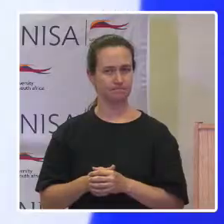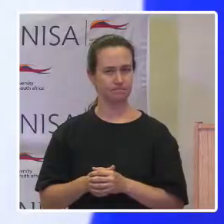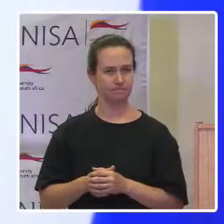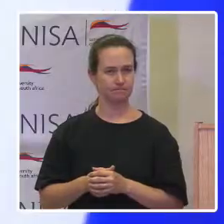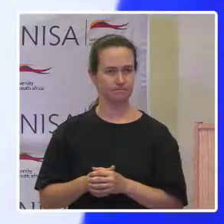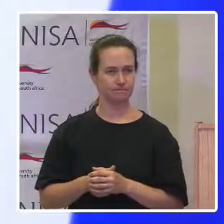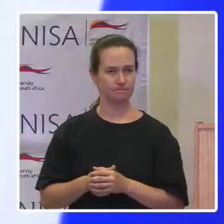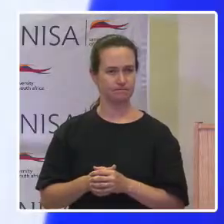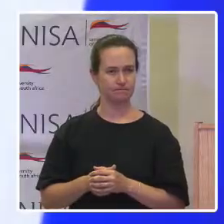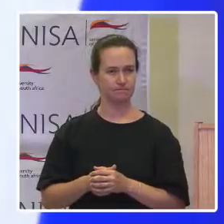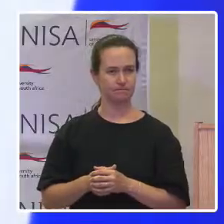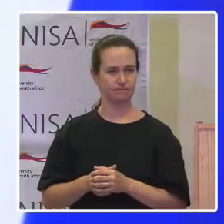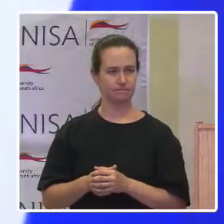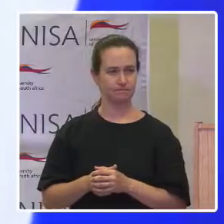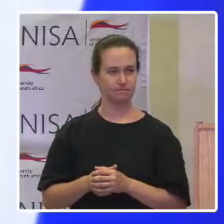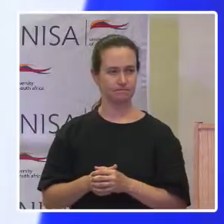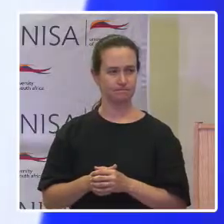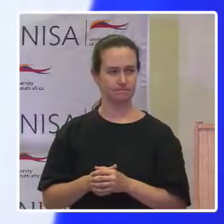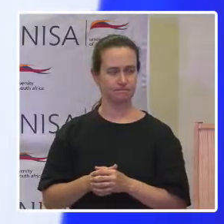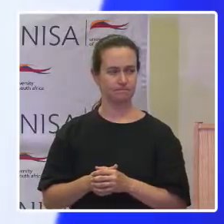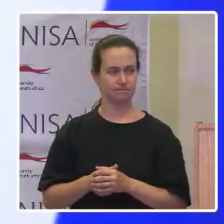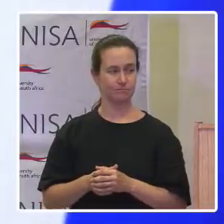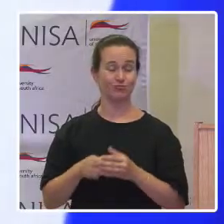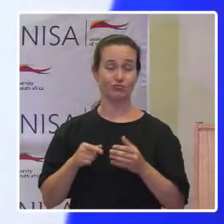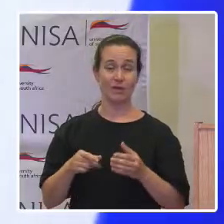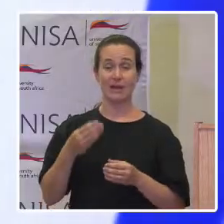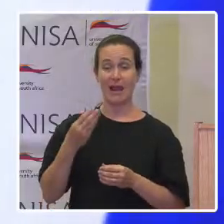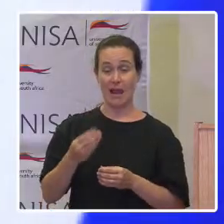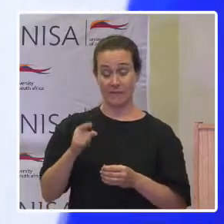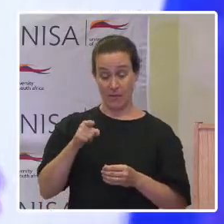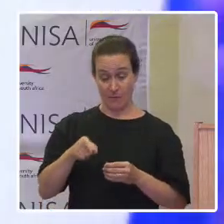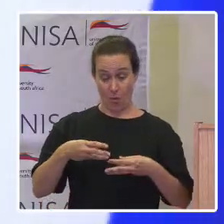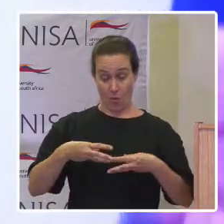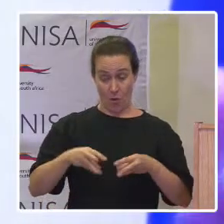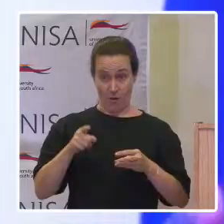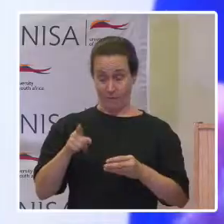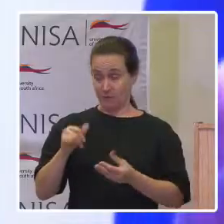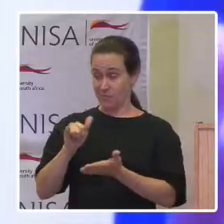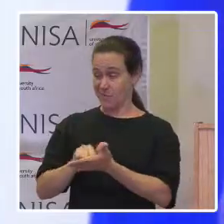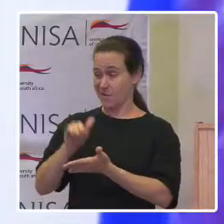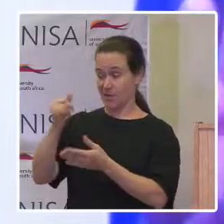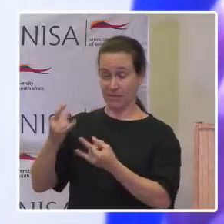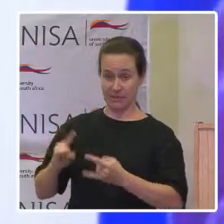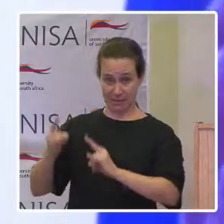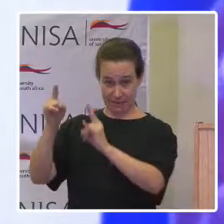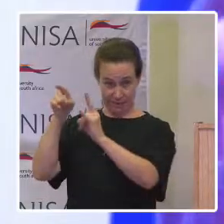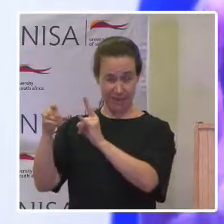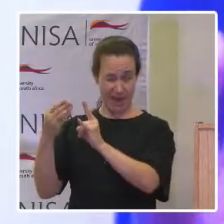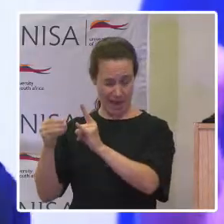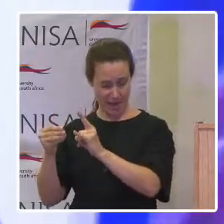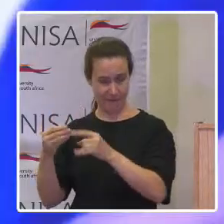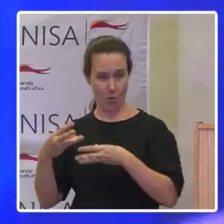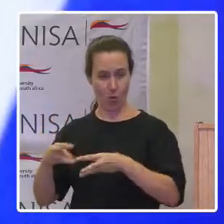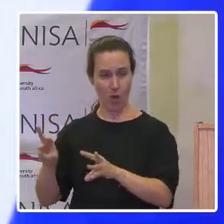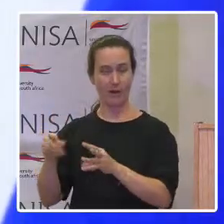colleagues, that there is this model of Aerotropolis model, which represents a convergence of